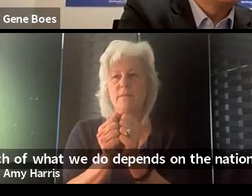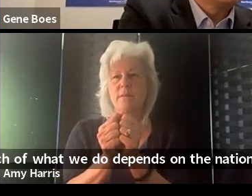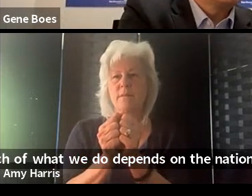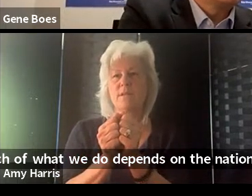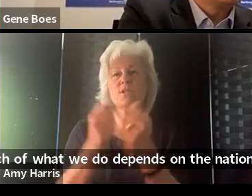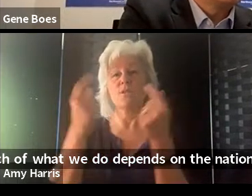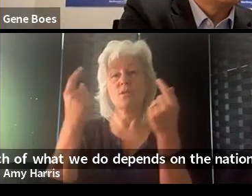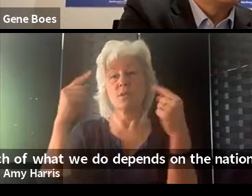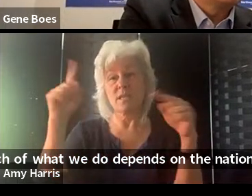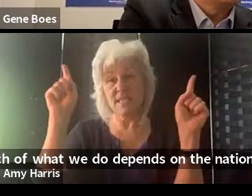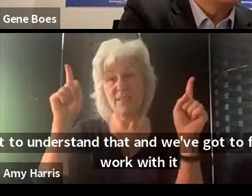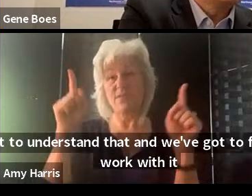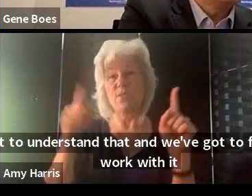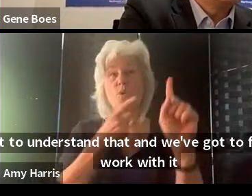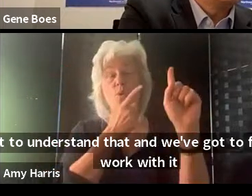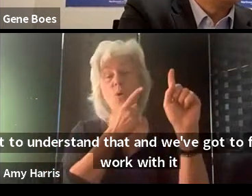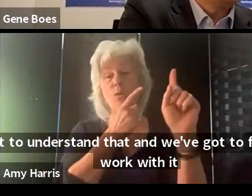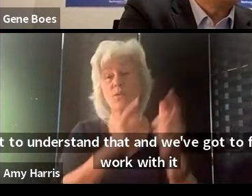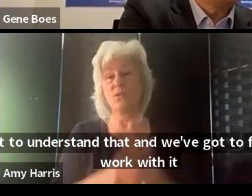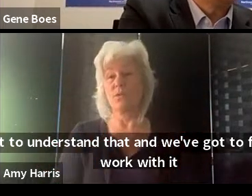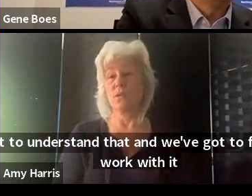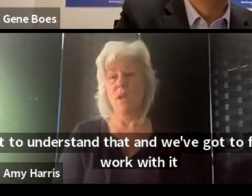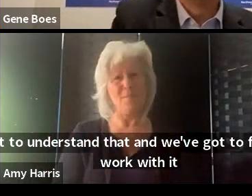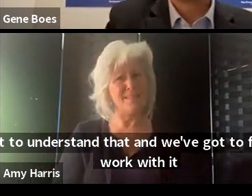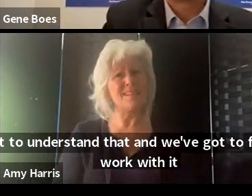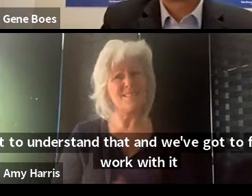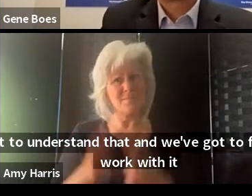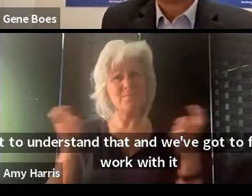our goals. We have a big job to do.